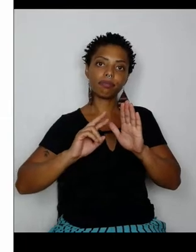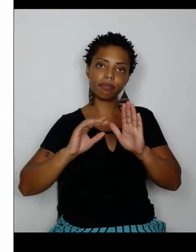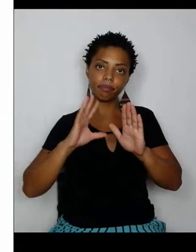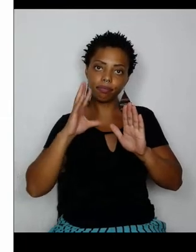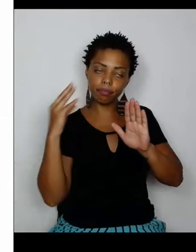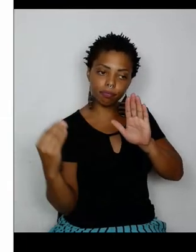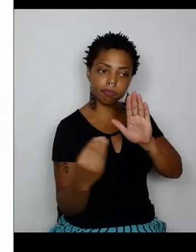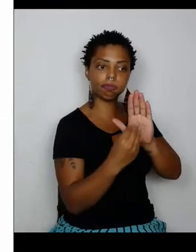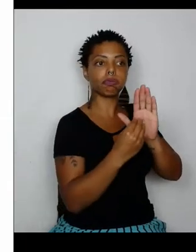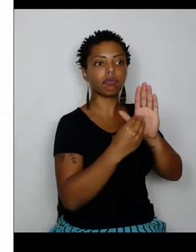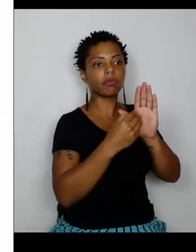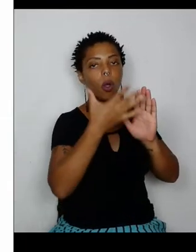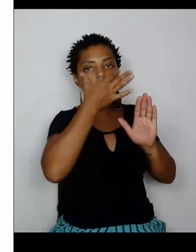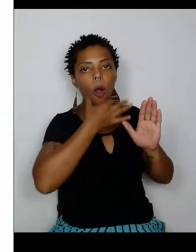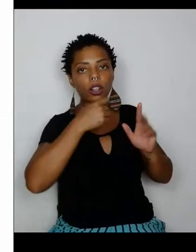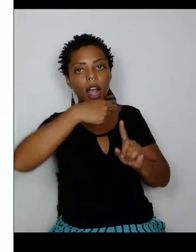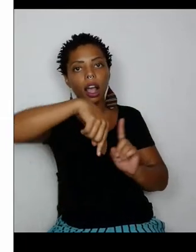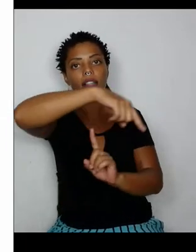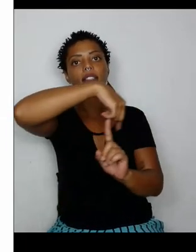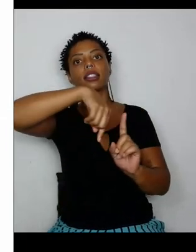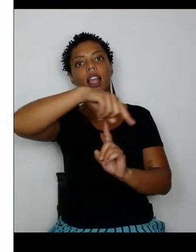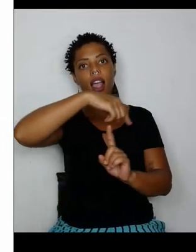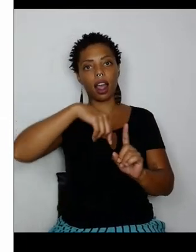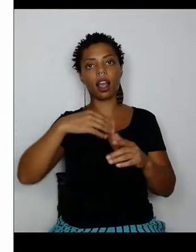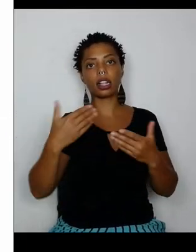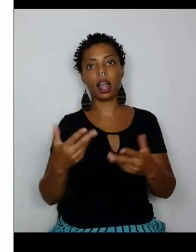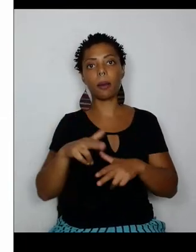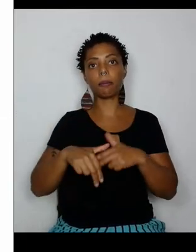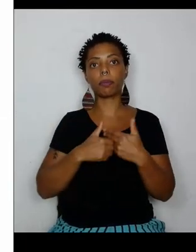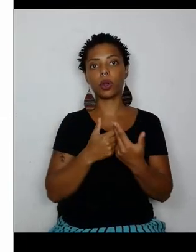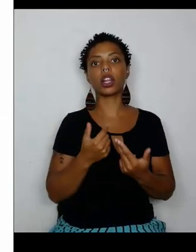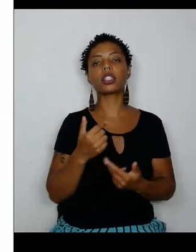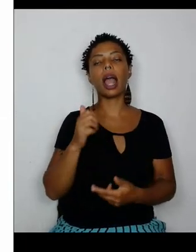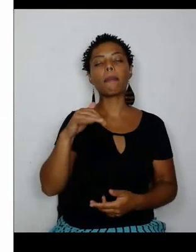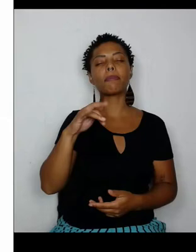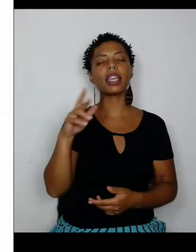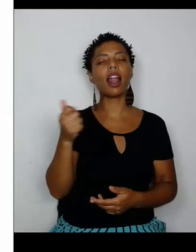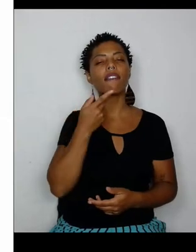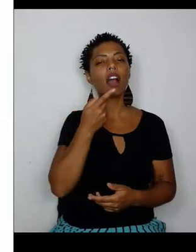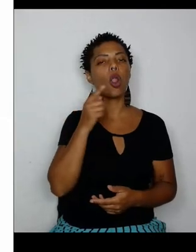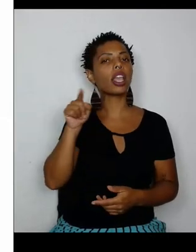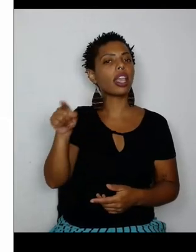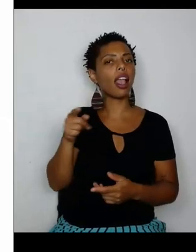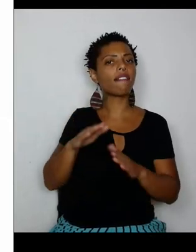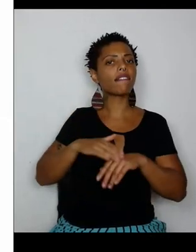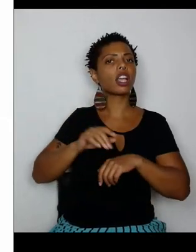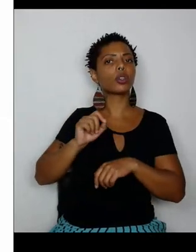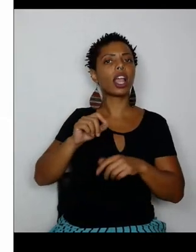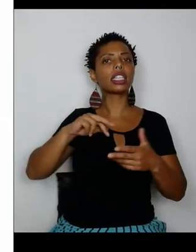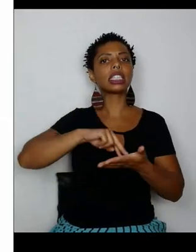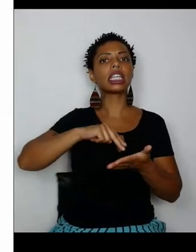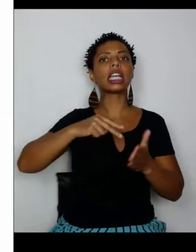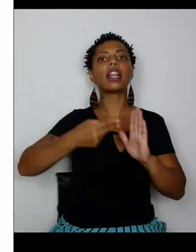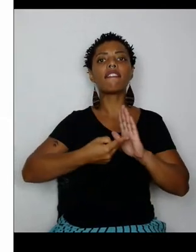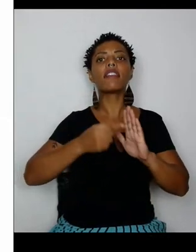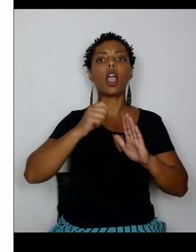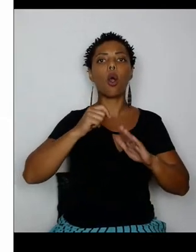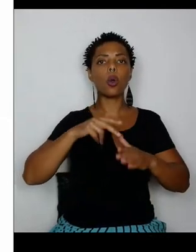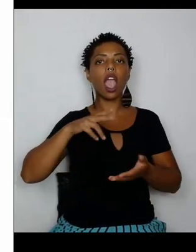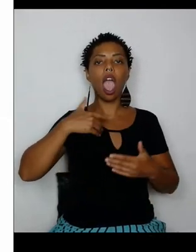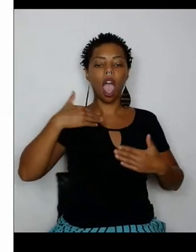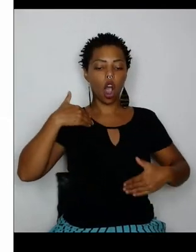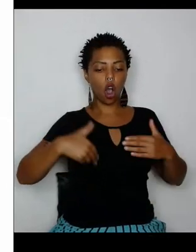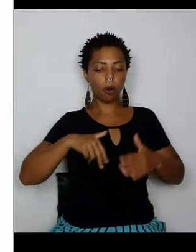jones describes as a simultaneous embodiment and disembodiment as a modernist genius organ needed to appear